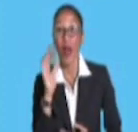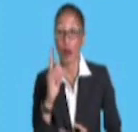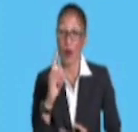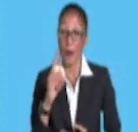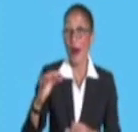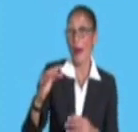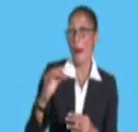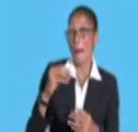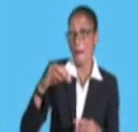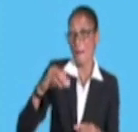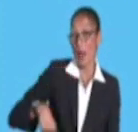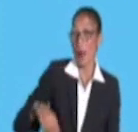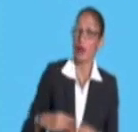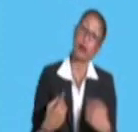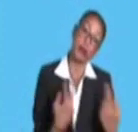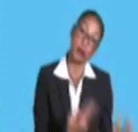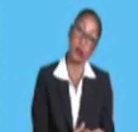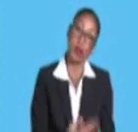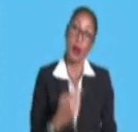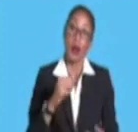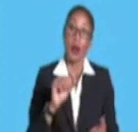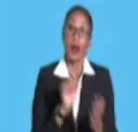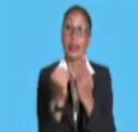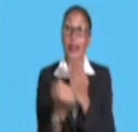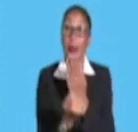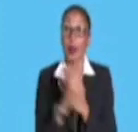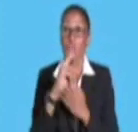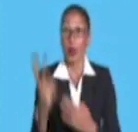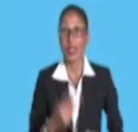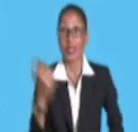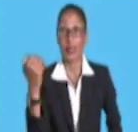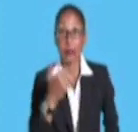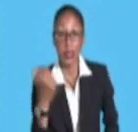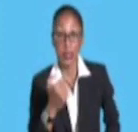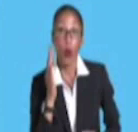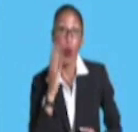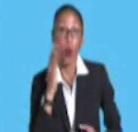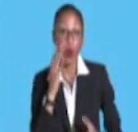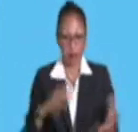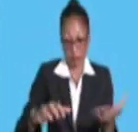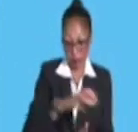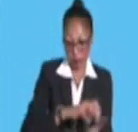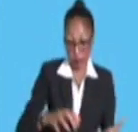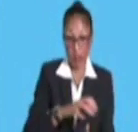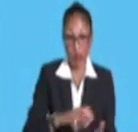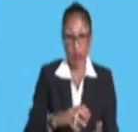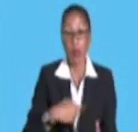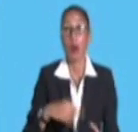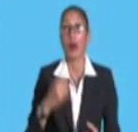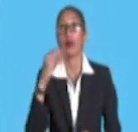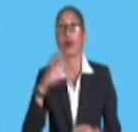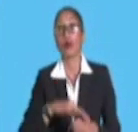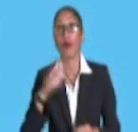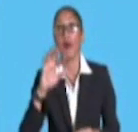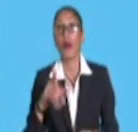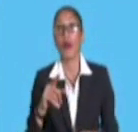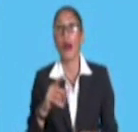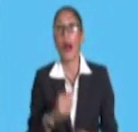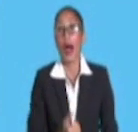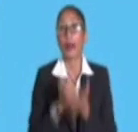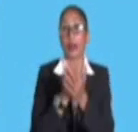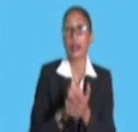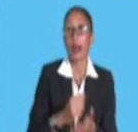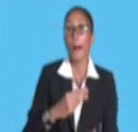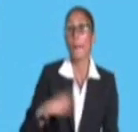party member. In September of 2016, after a cabinet reshuffle, I was appointed the Assistant Minister for Health